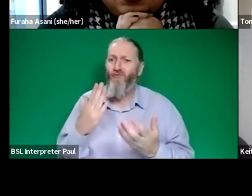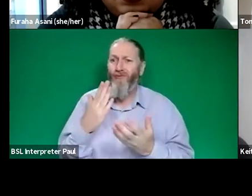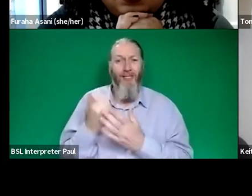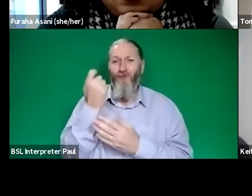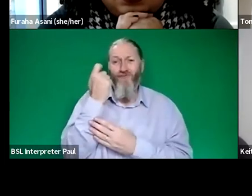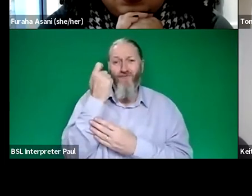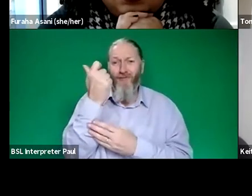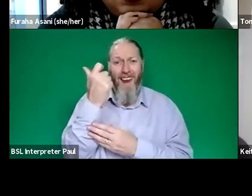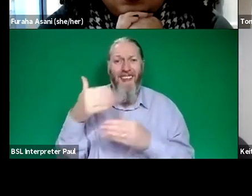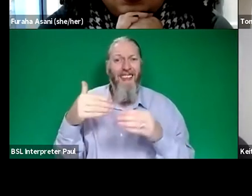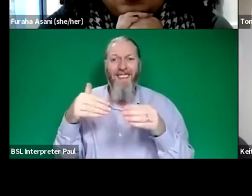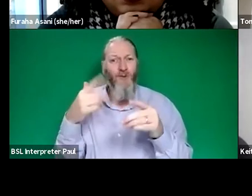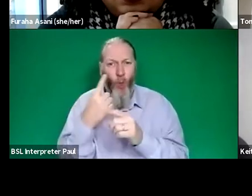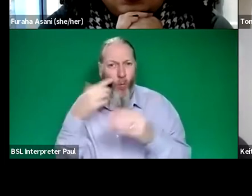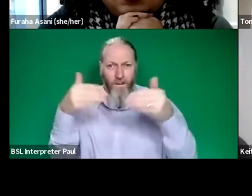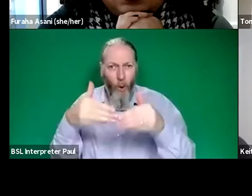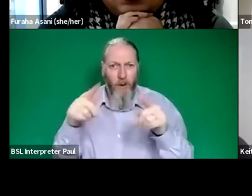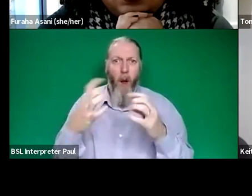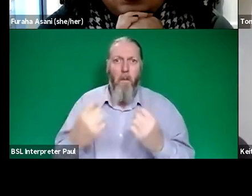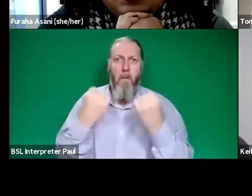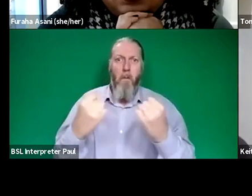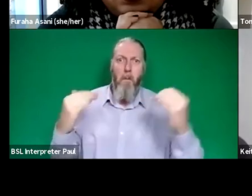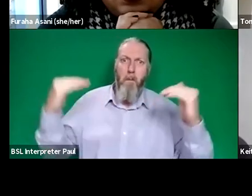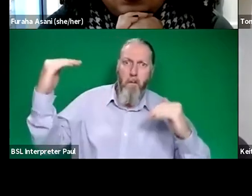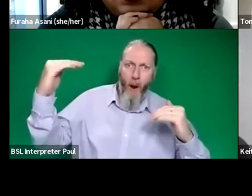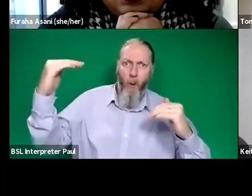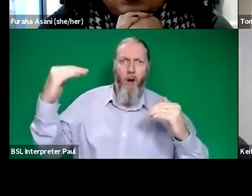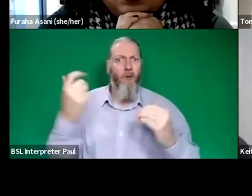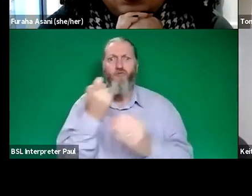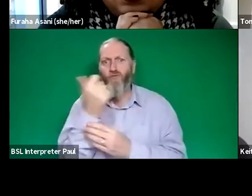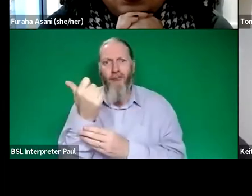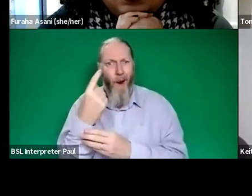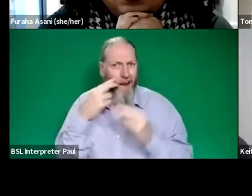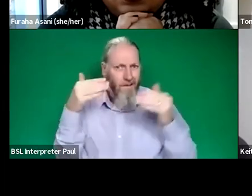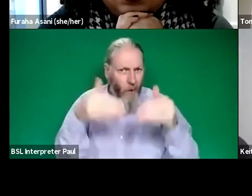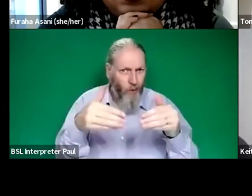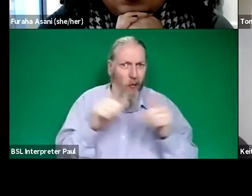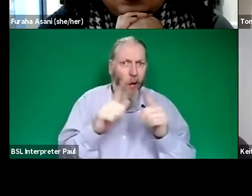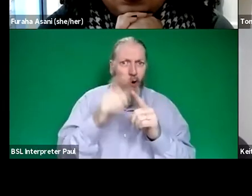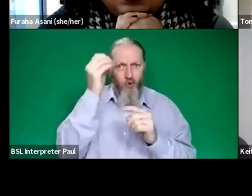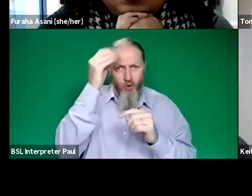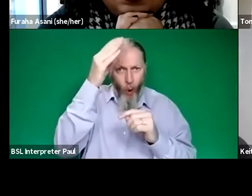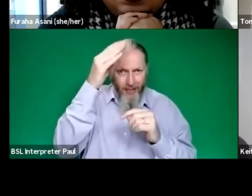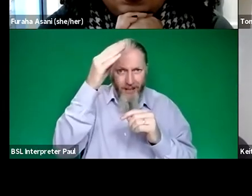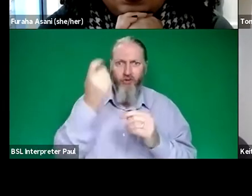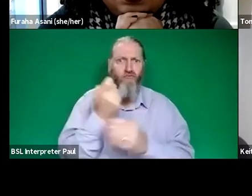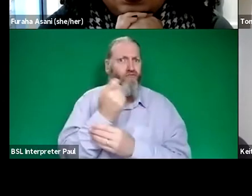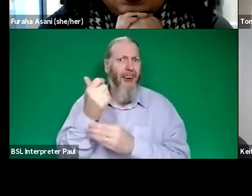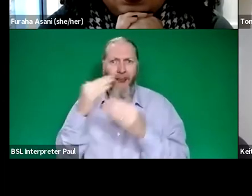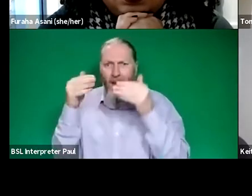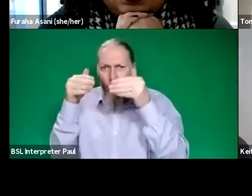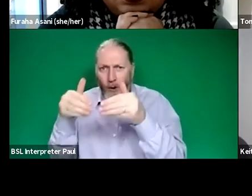with power, to do with knowledge, and to do with whose experiences are not being accounted